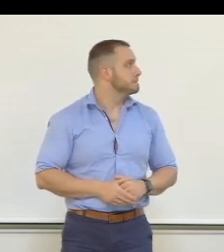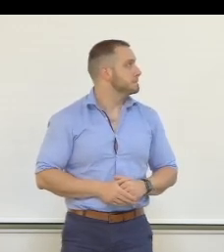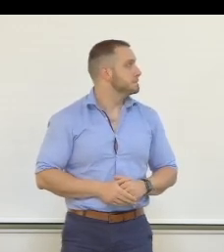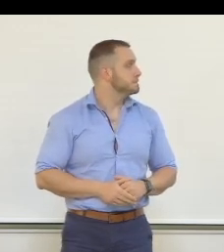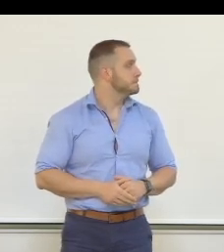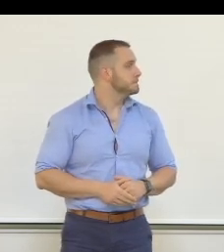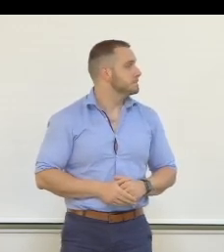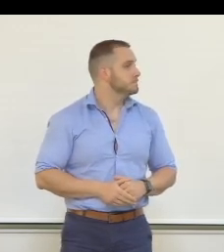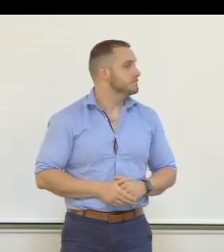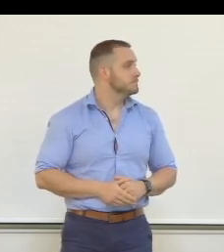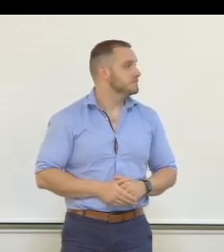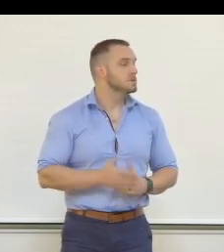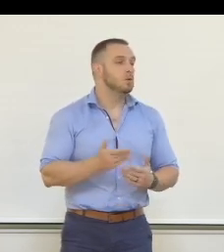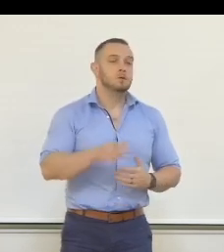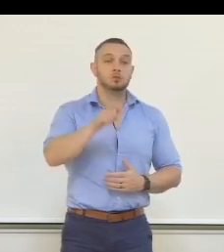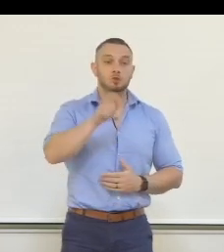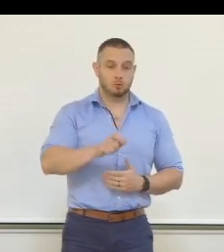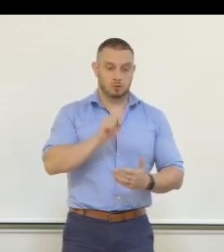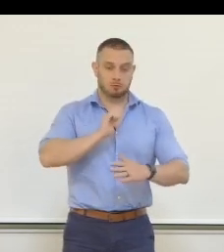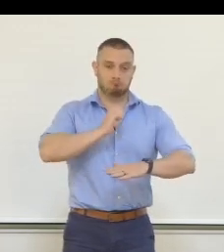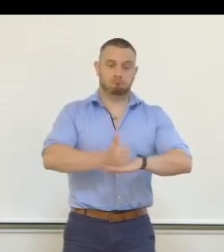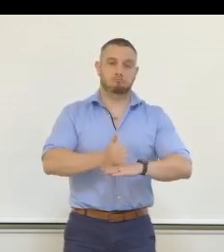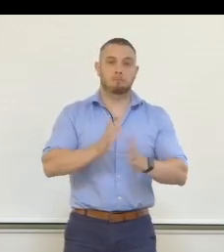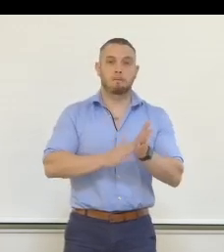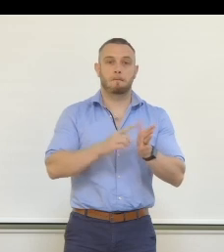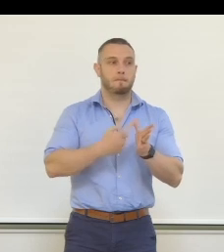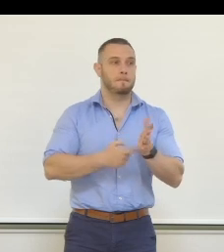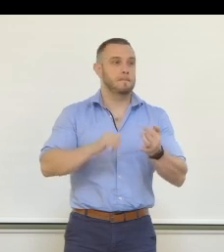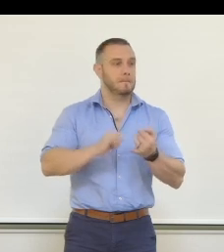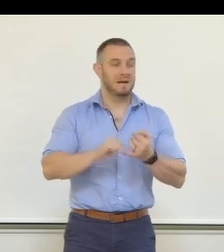So I already said humans on Mars. And humans on Mars